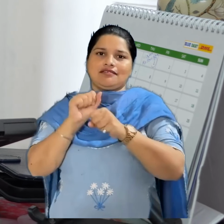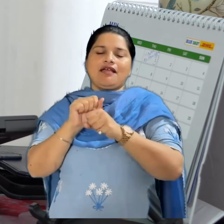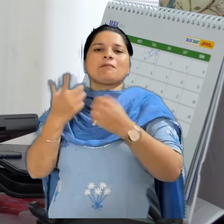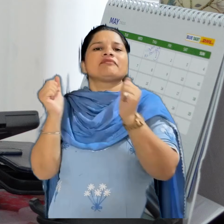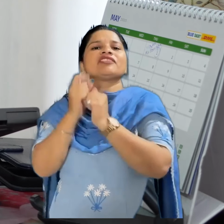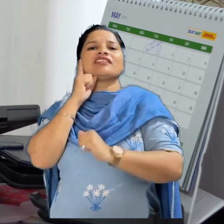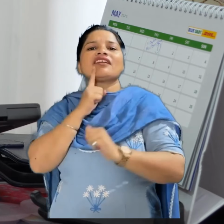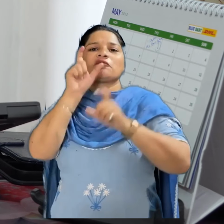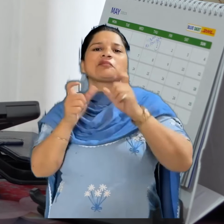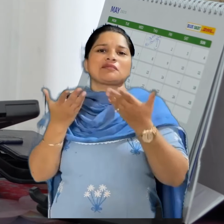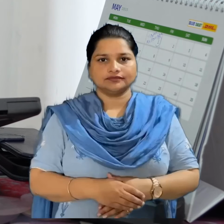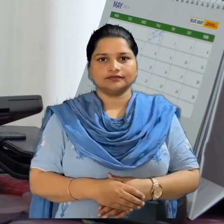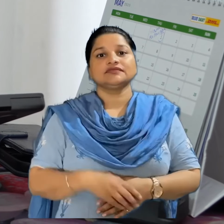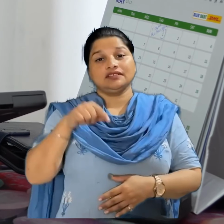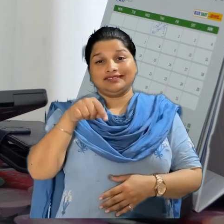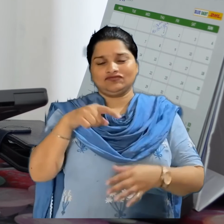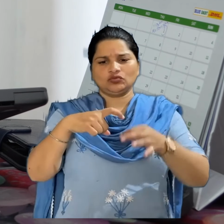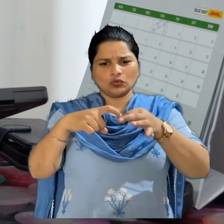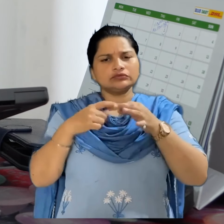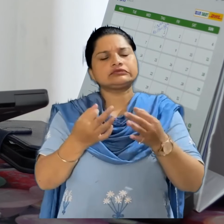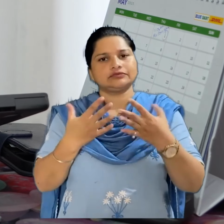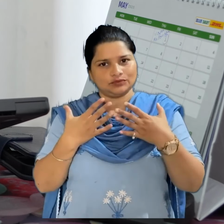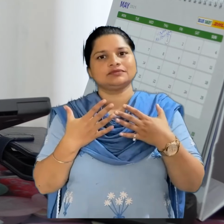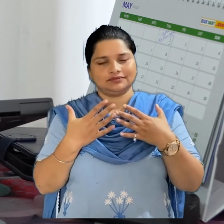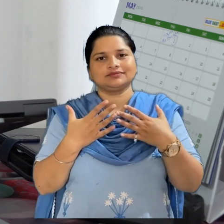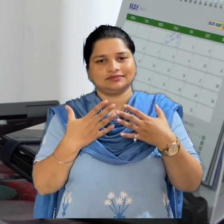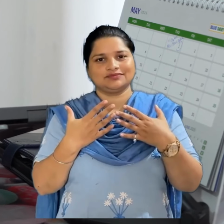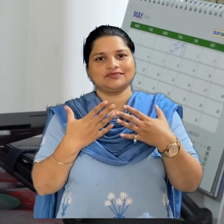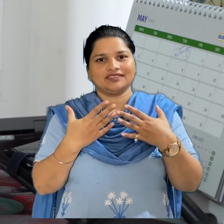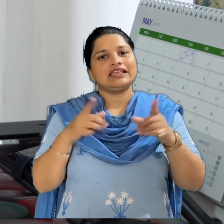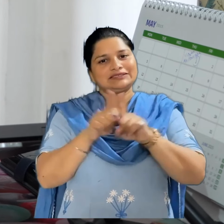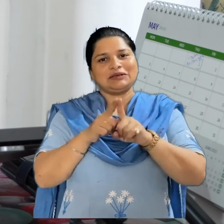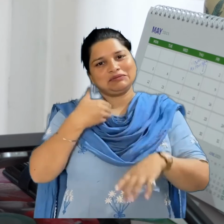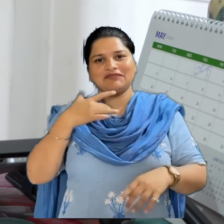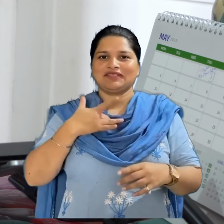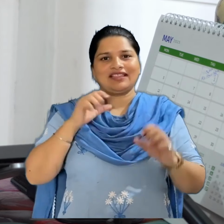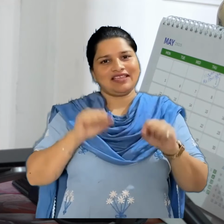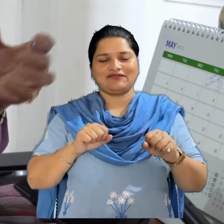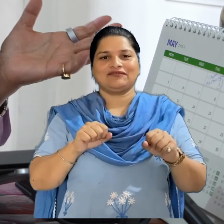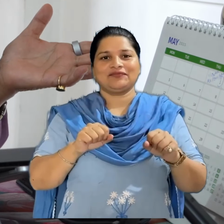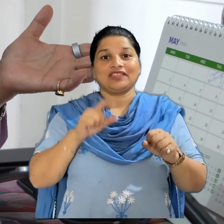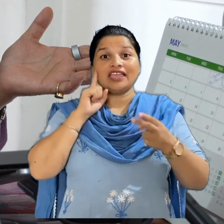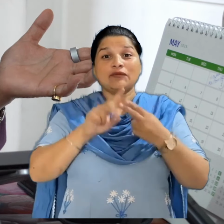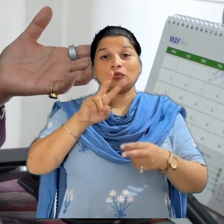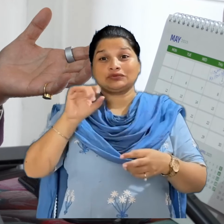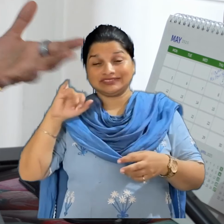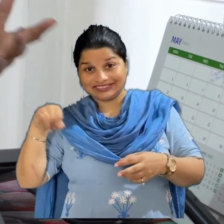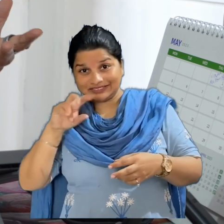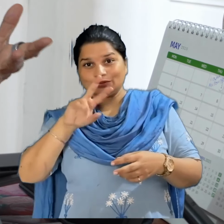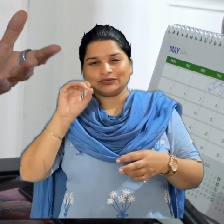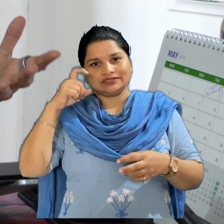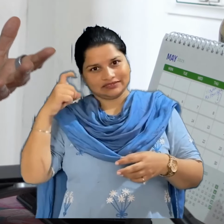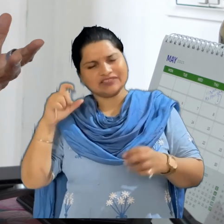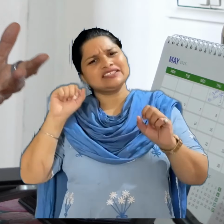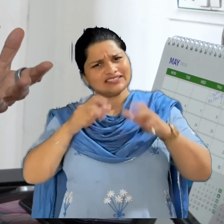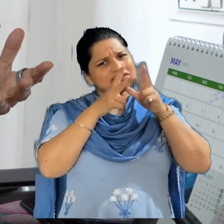question as far as I'm concerned, way back 2006, 7. I said, yeah. I said, it's not that I know perfectly, but